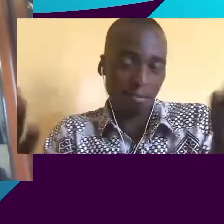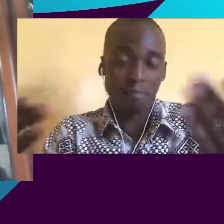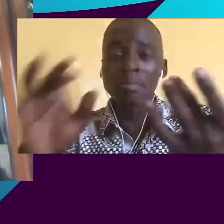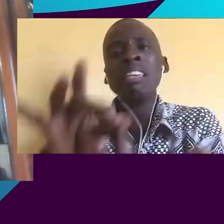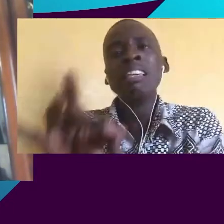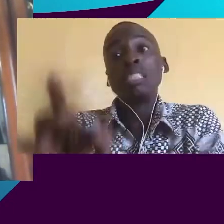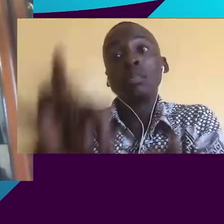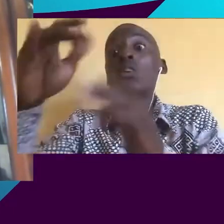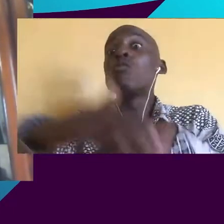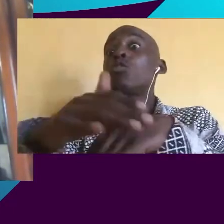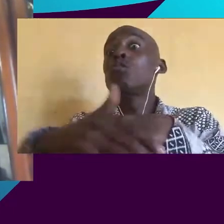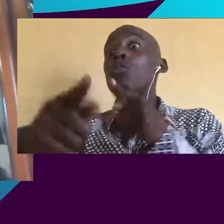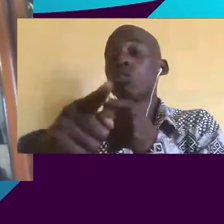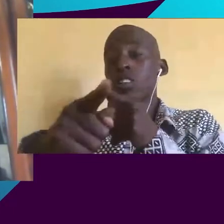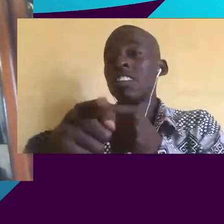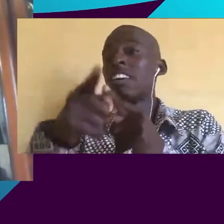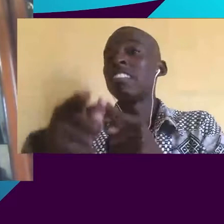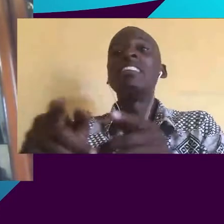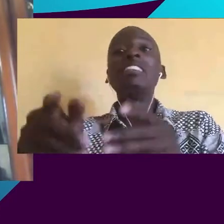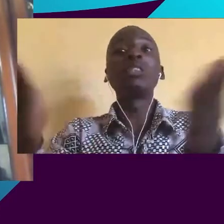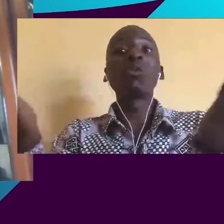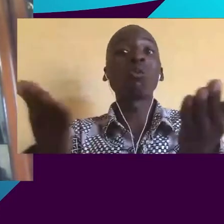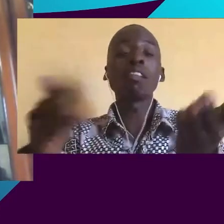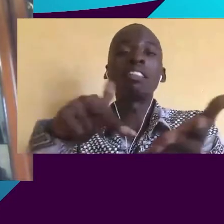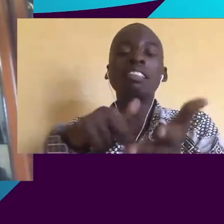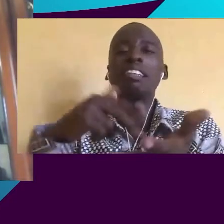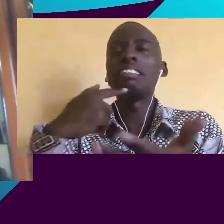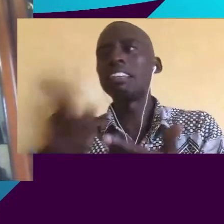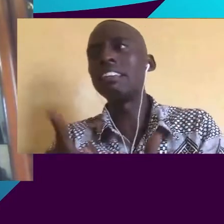there is this bit where they start saying, oh,